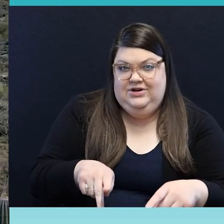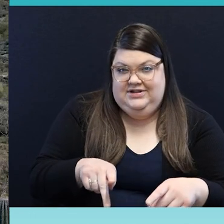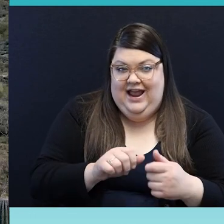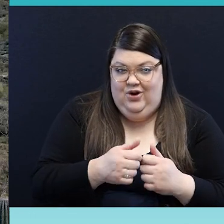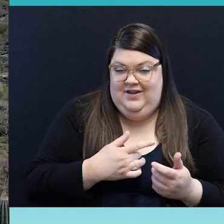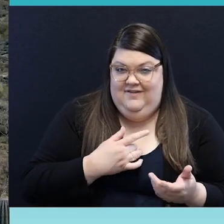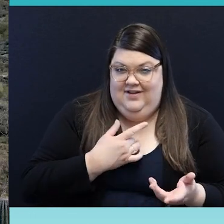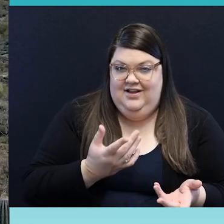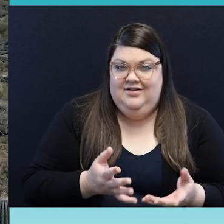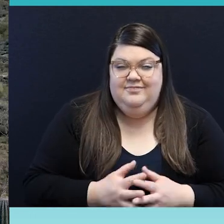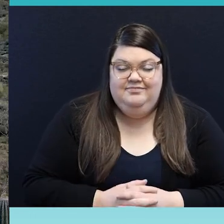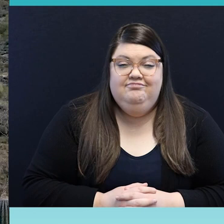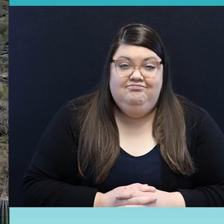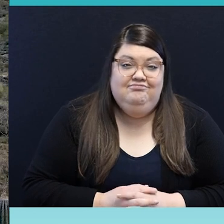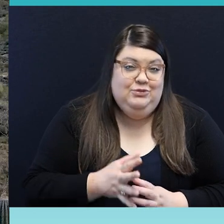right.